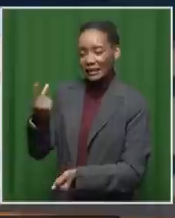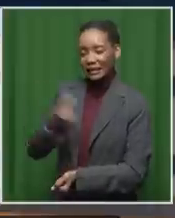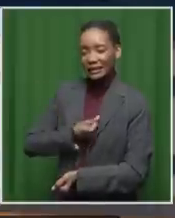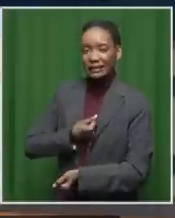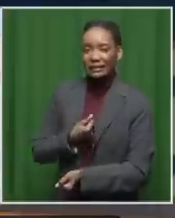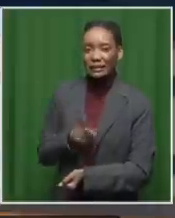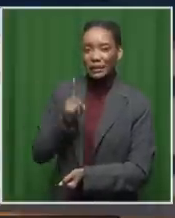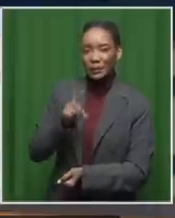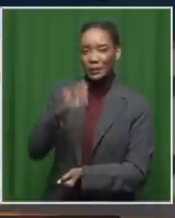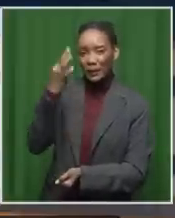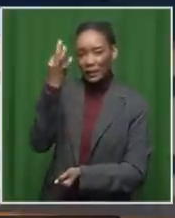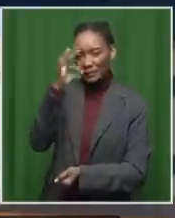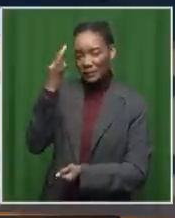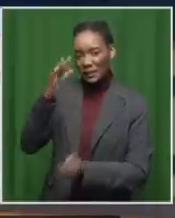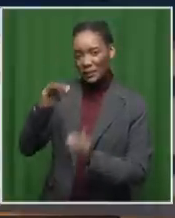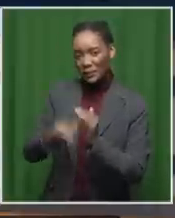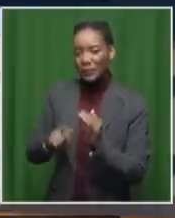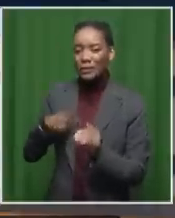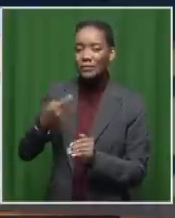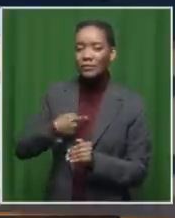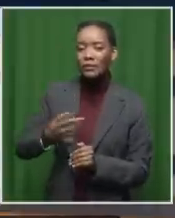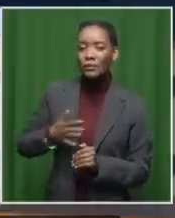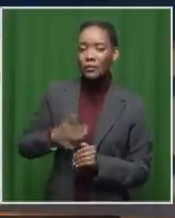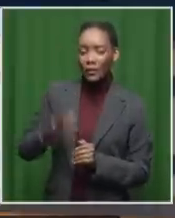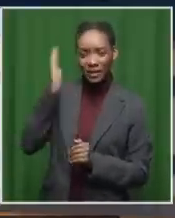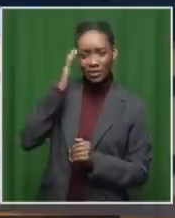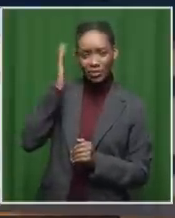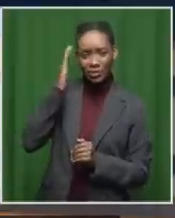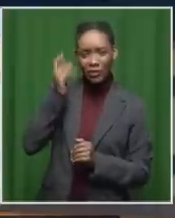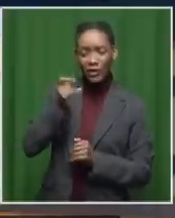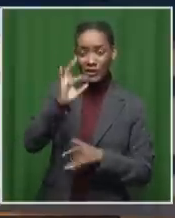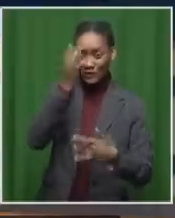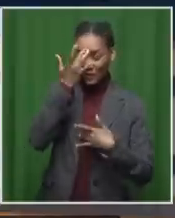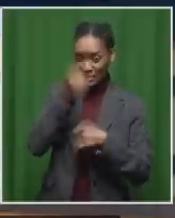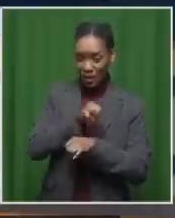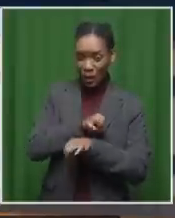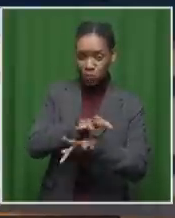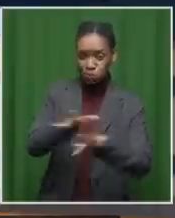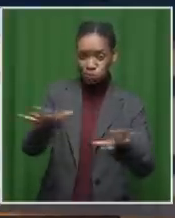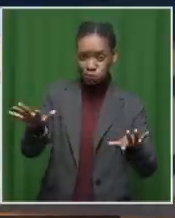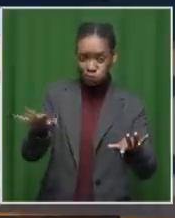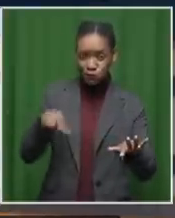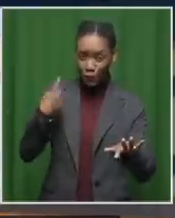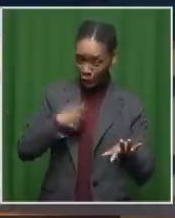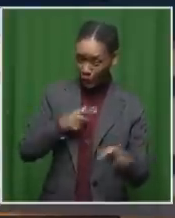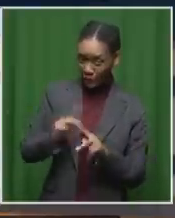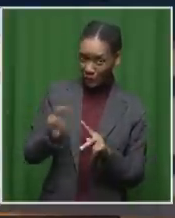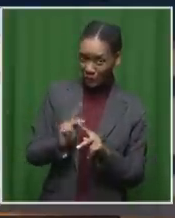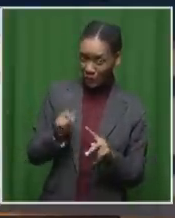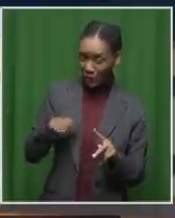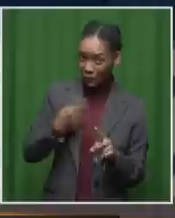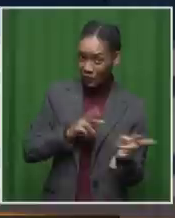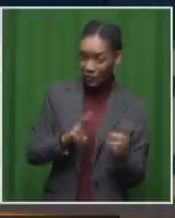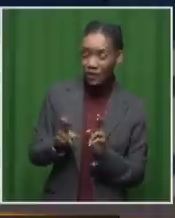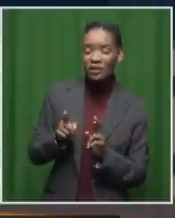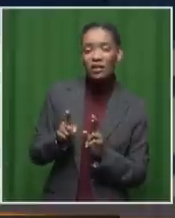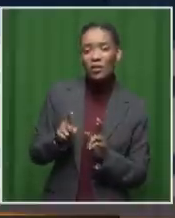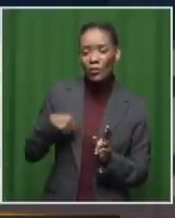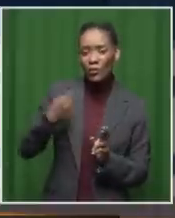do quickly want to touch on pandemic preparedness and, you know, where we stand right now as a continent, because as you